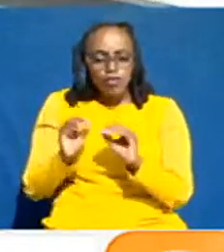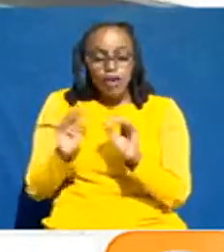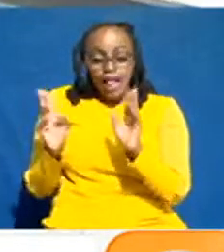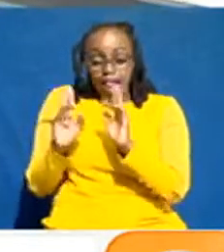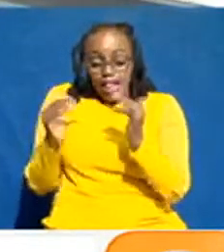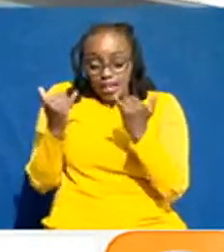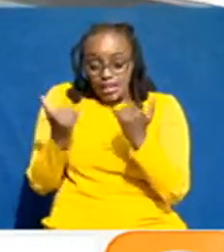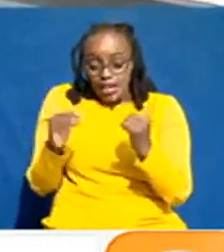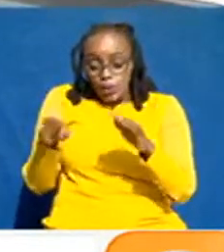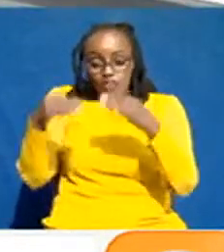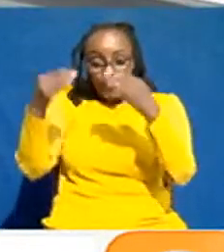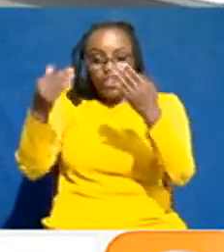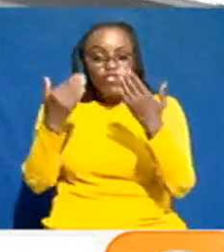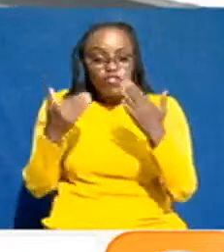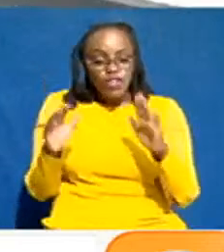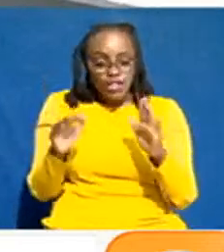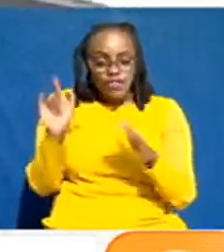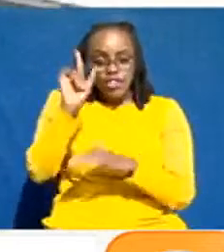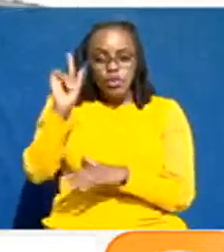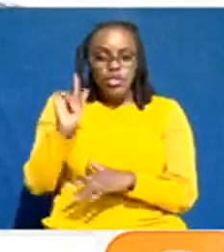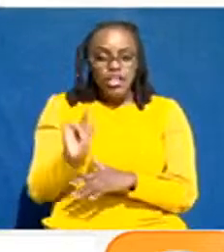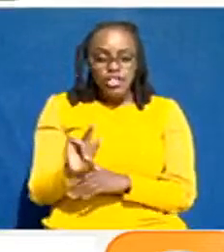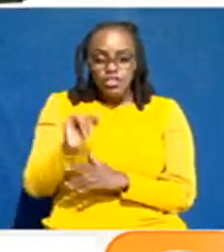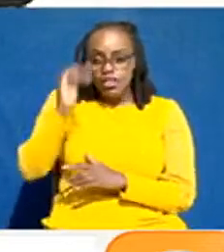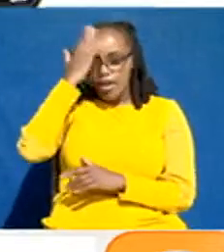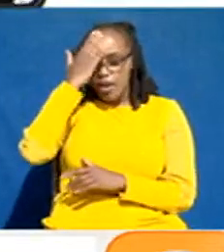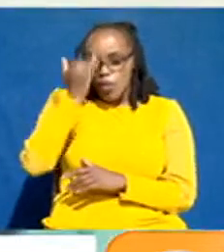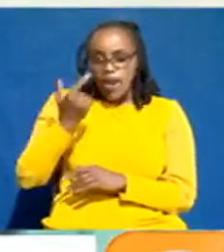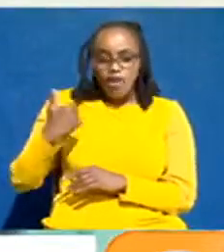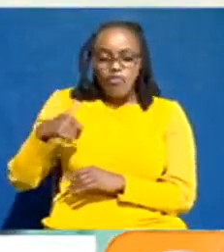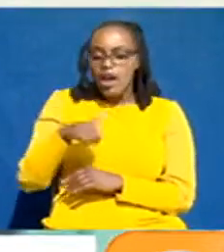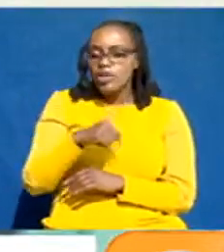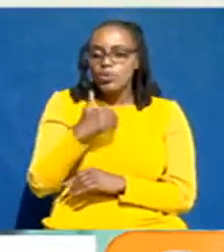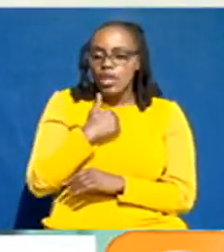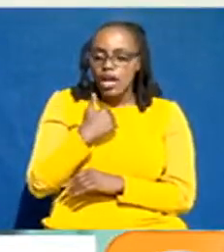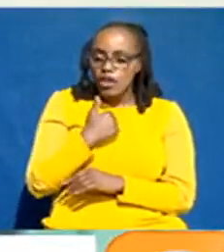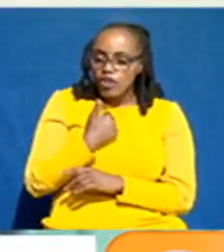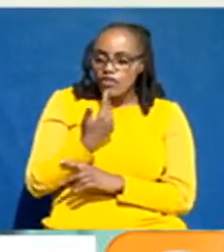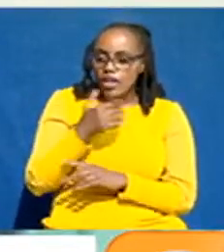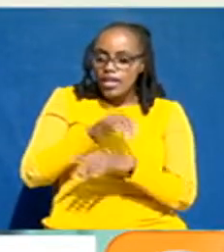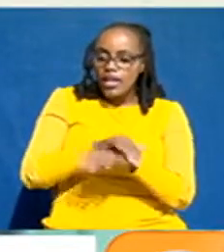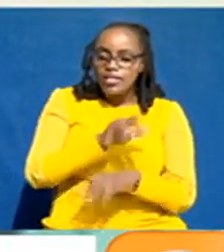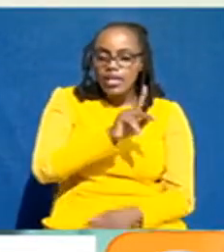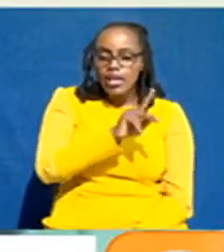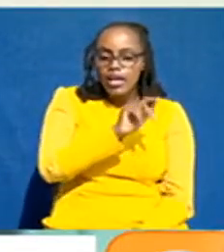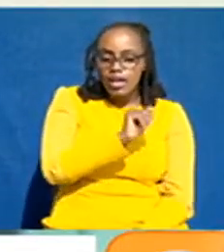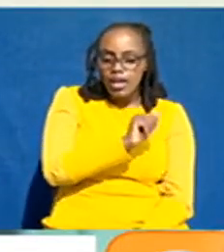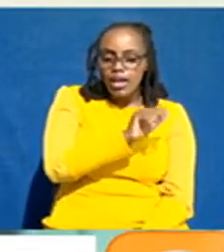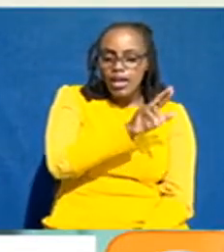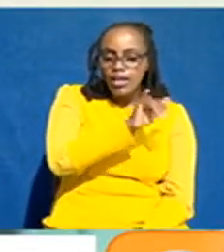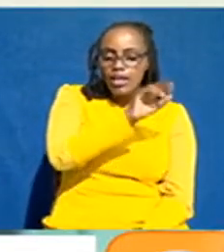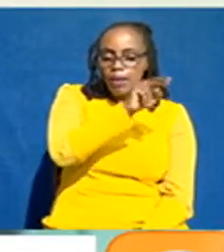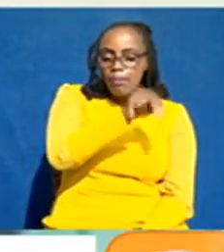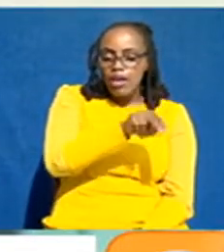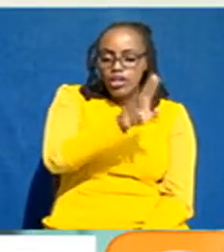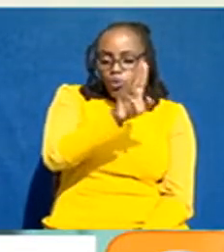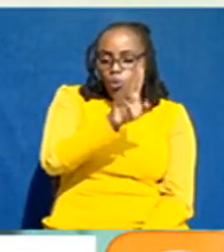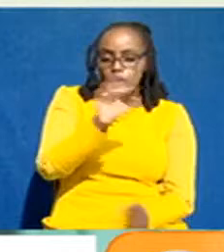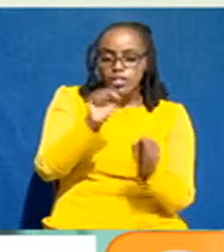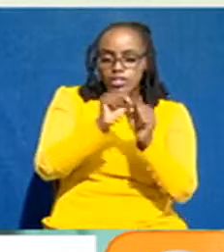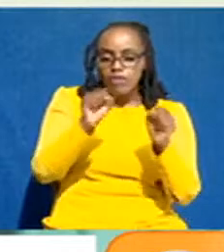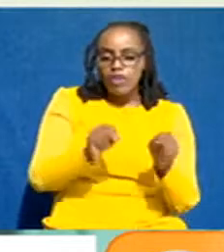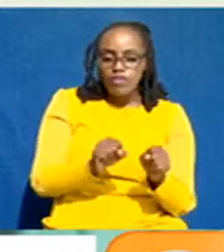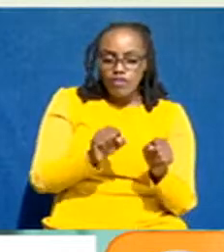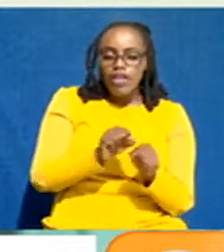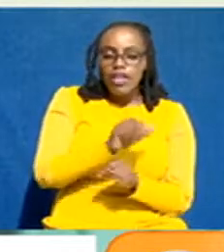are delivering to this region, because we've also tapped the Karemeno system, a total of 163